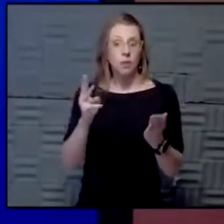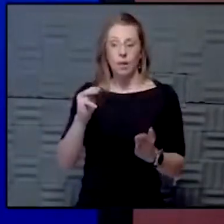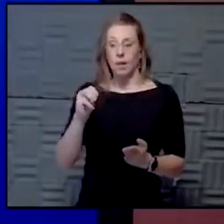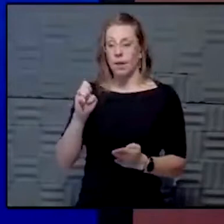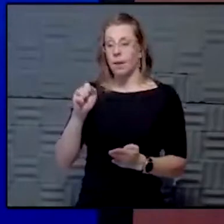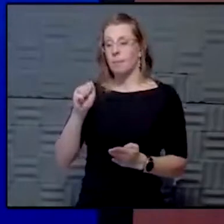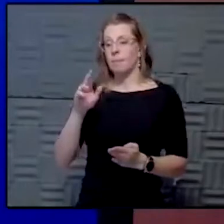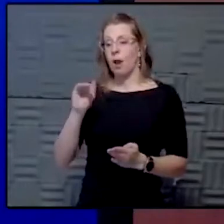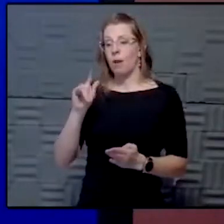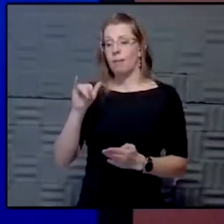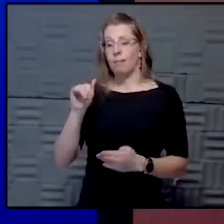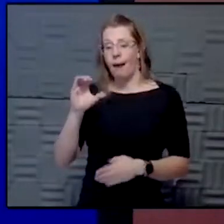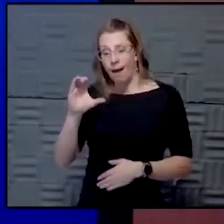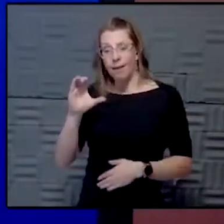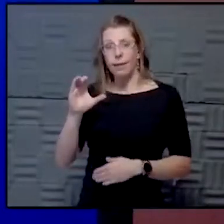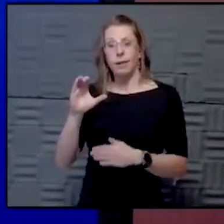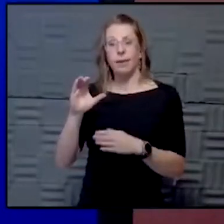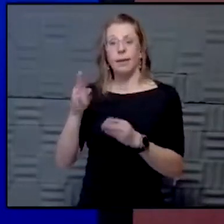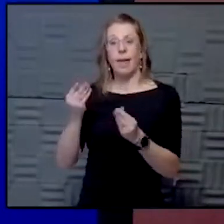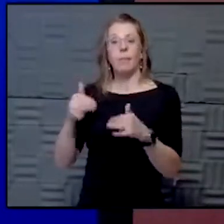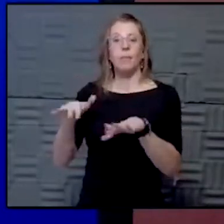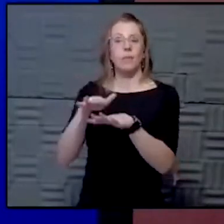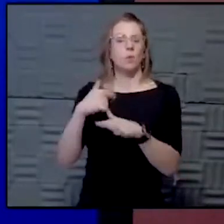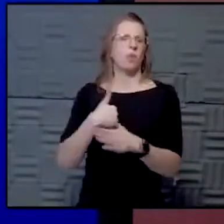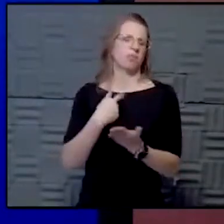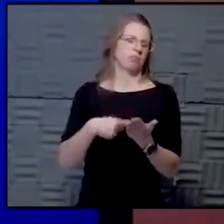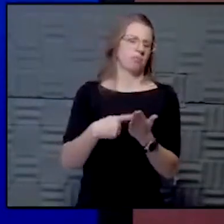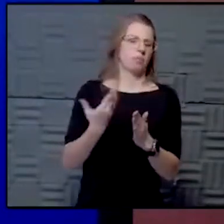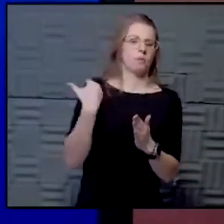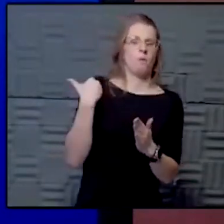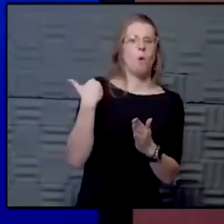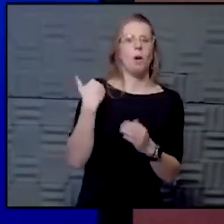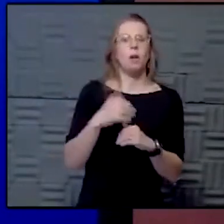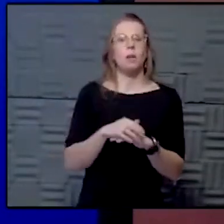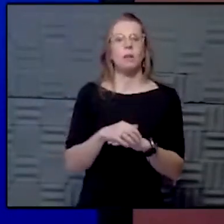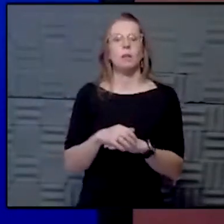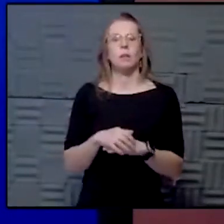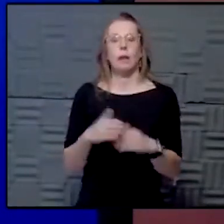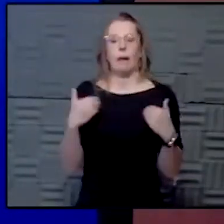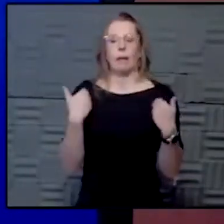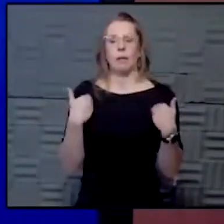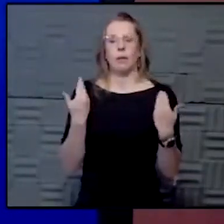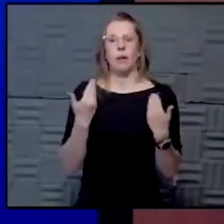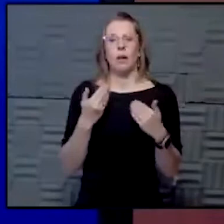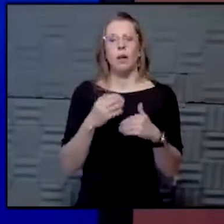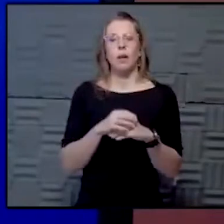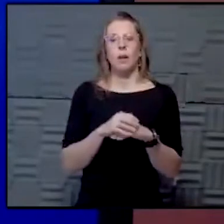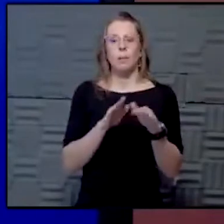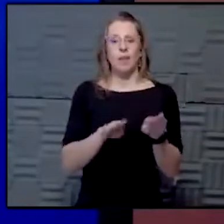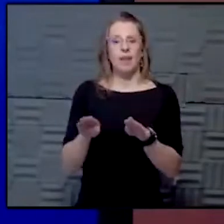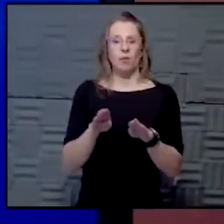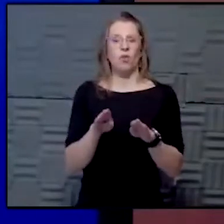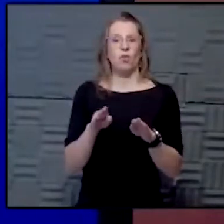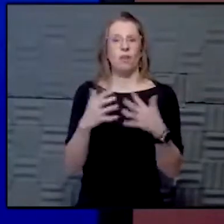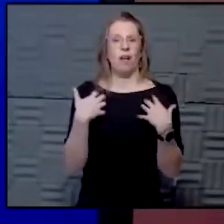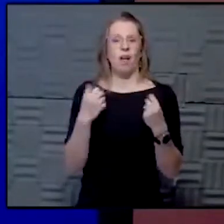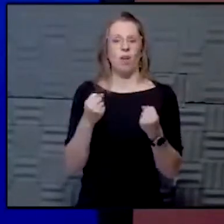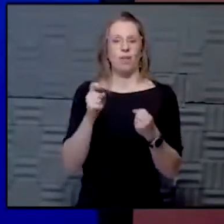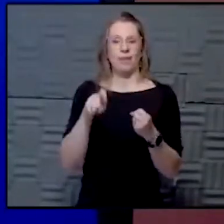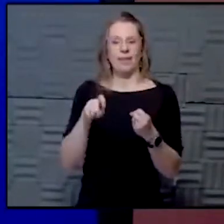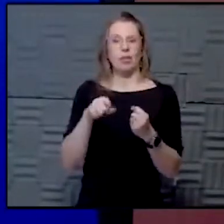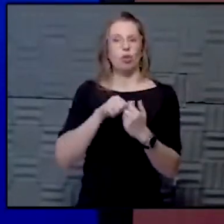campus, which I know we've talked about, the adolescent and pediatric behavioral health needs that are addressed there,